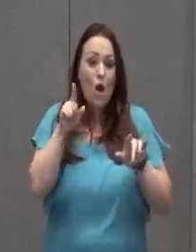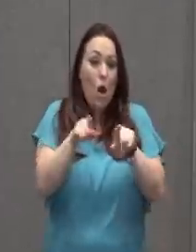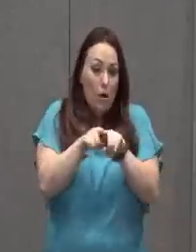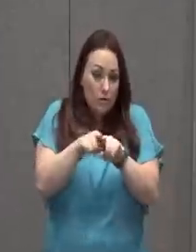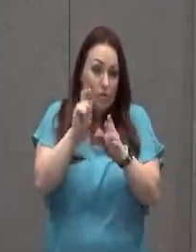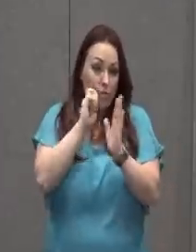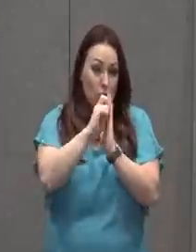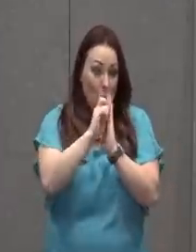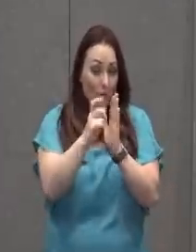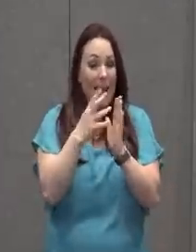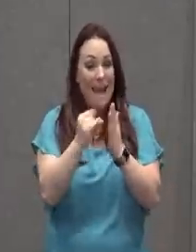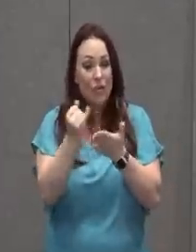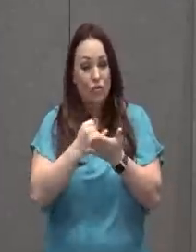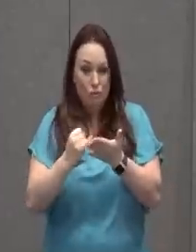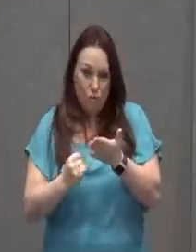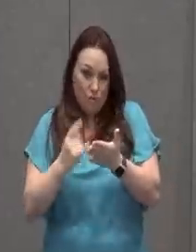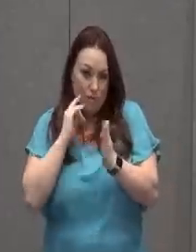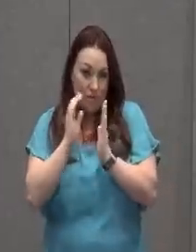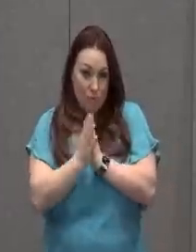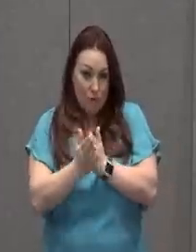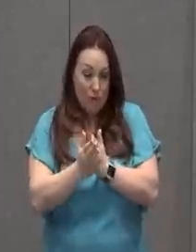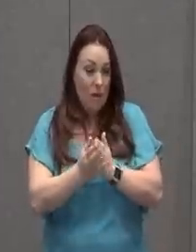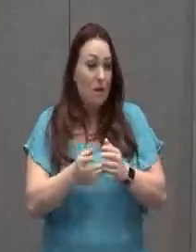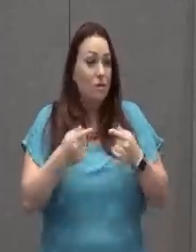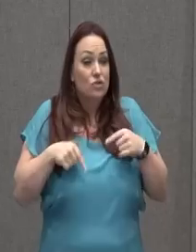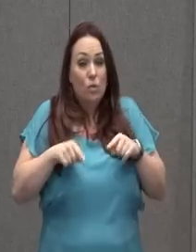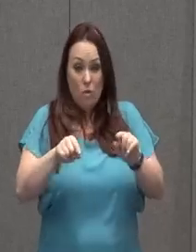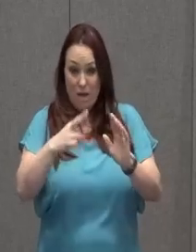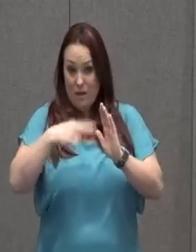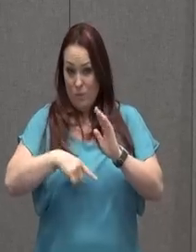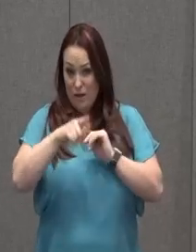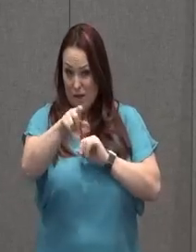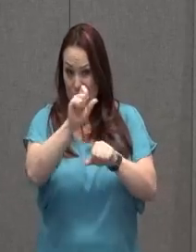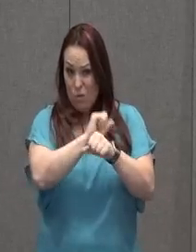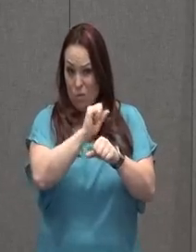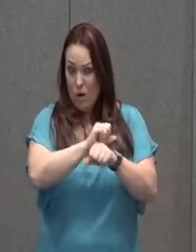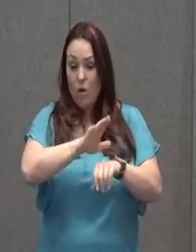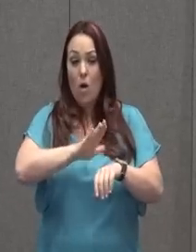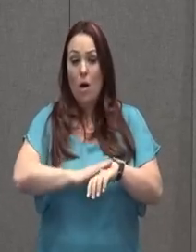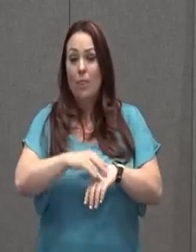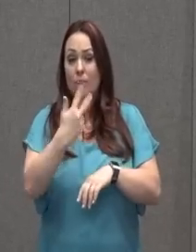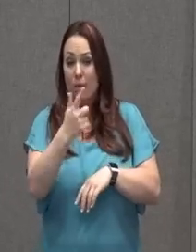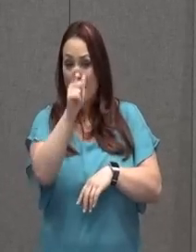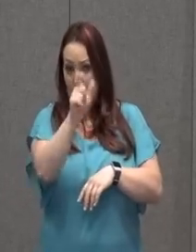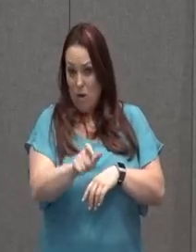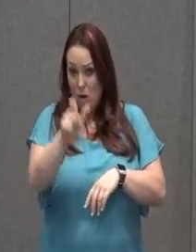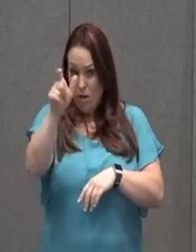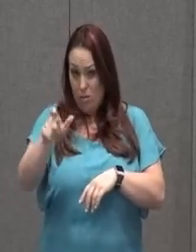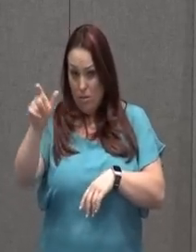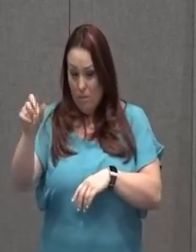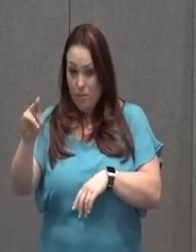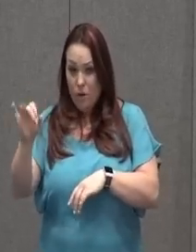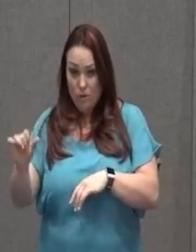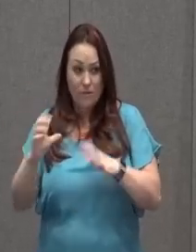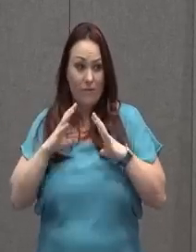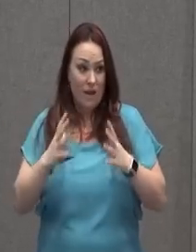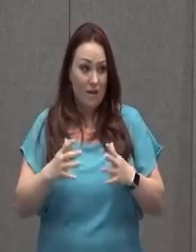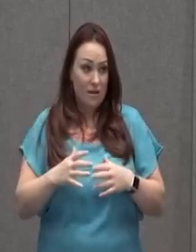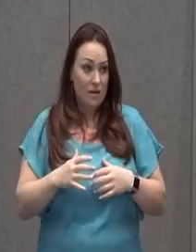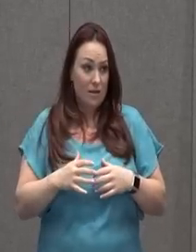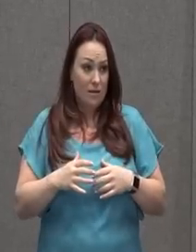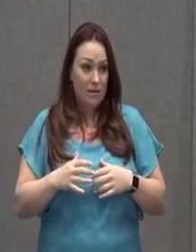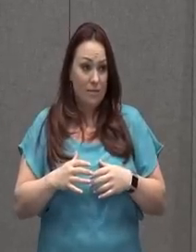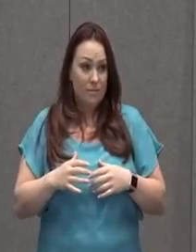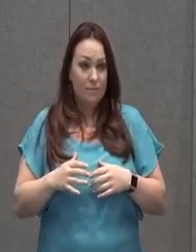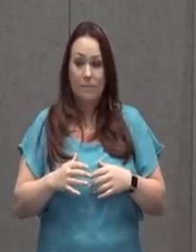Ms. Garcia, would you mind working on our three column notes? Sure, I would not mind. And we'll switch places a little